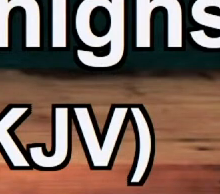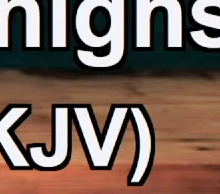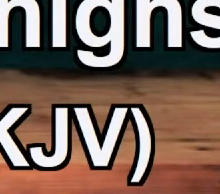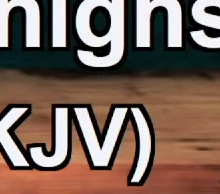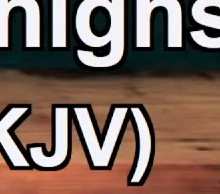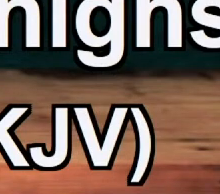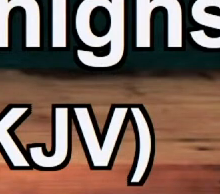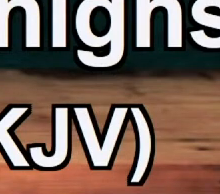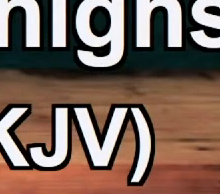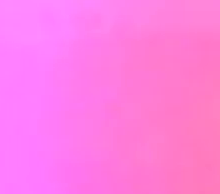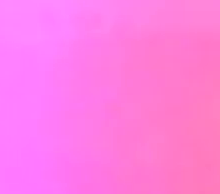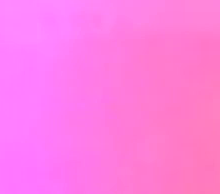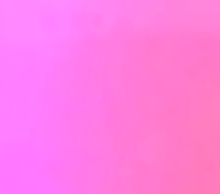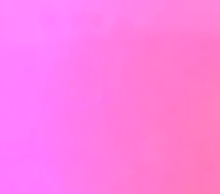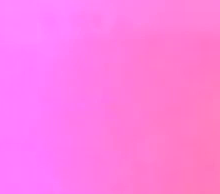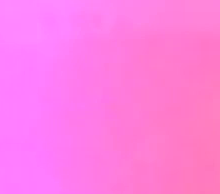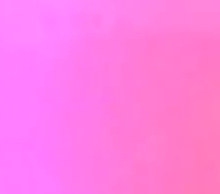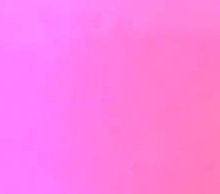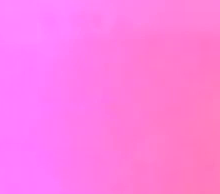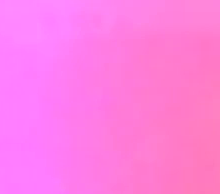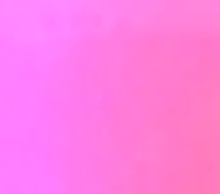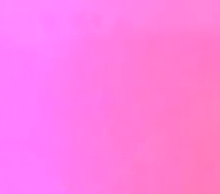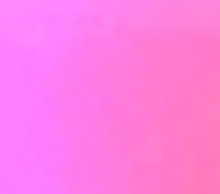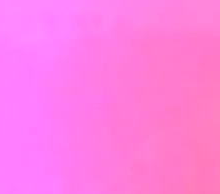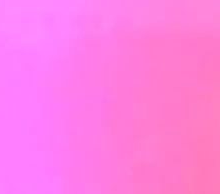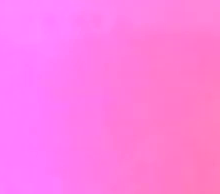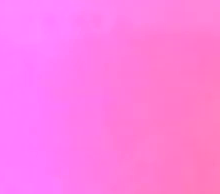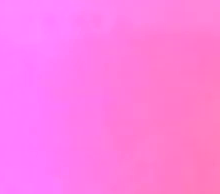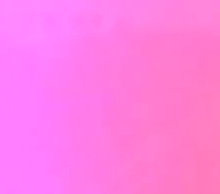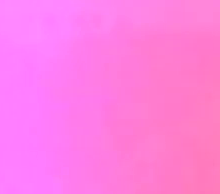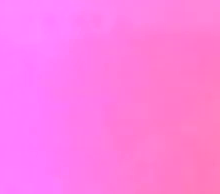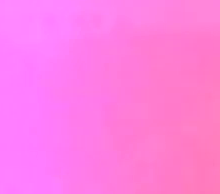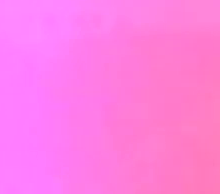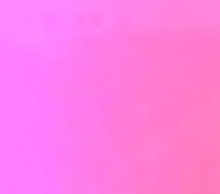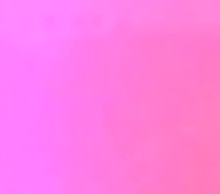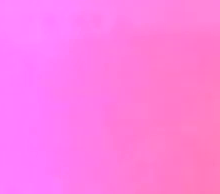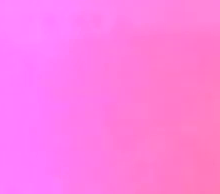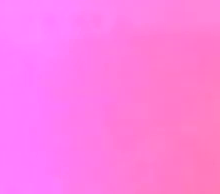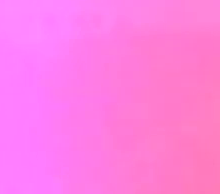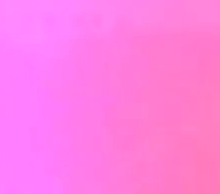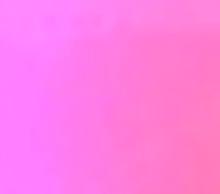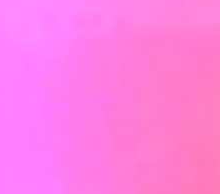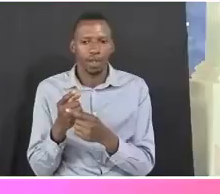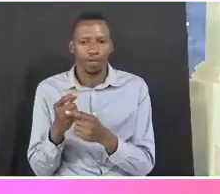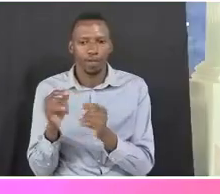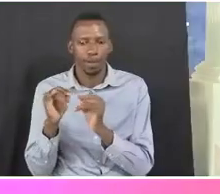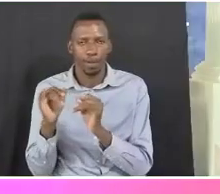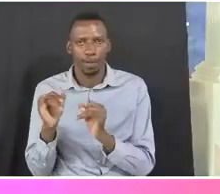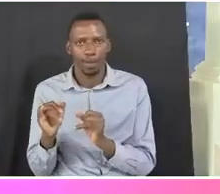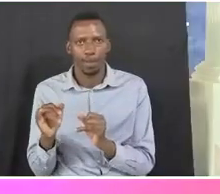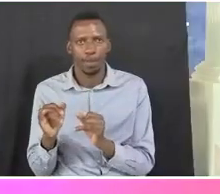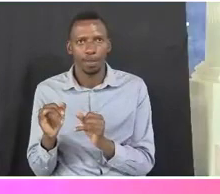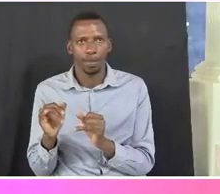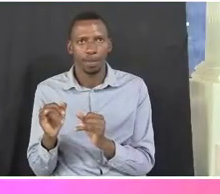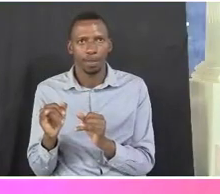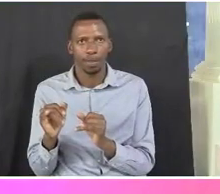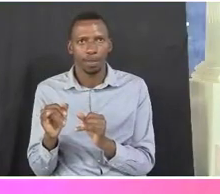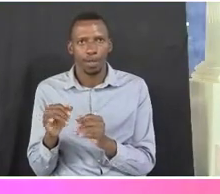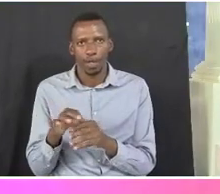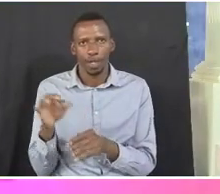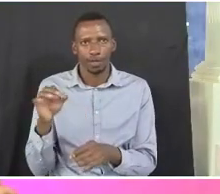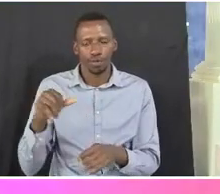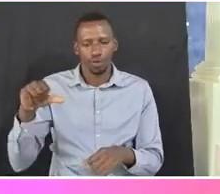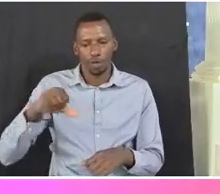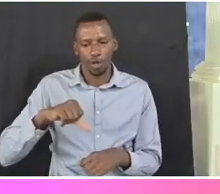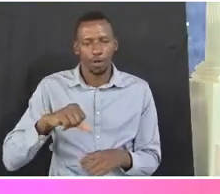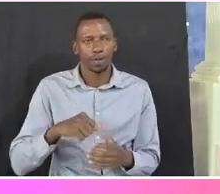that, people of God, we are worshiping other deities or gods, and hence committing spiritual adultery. What is the